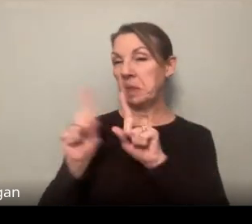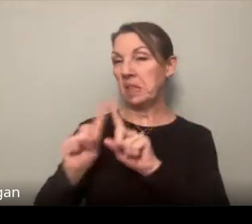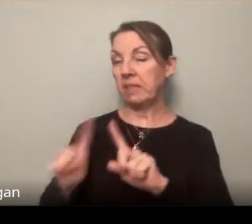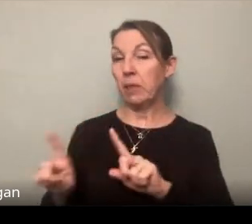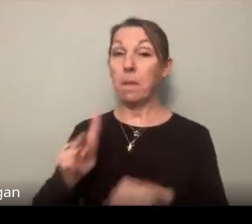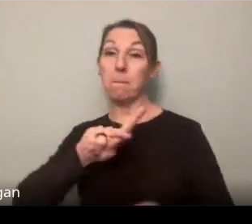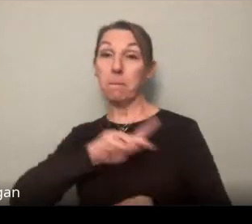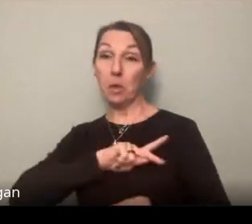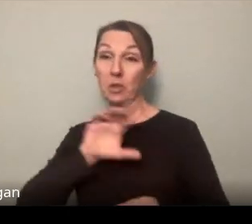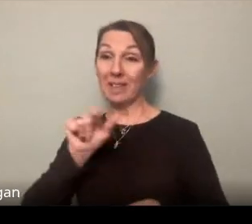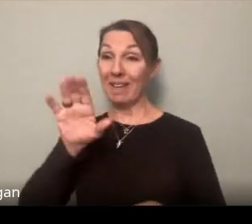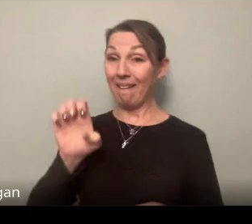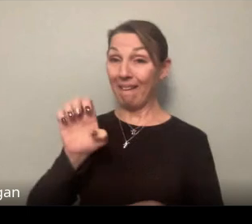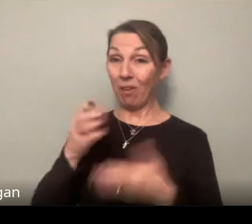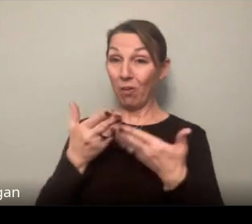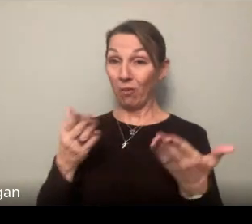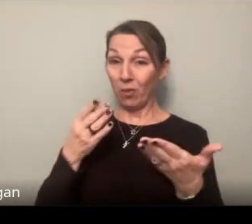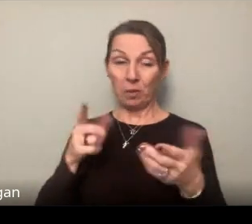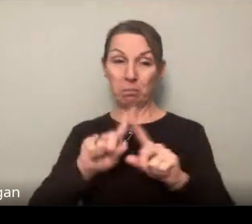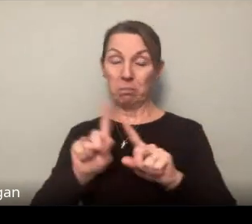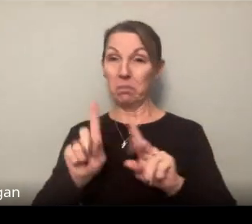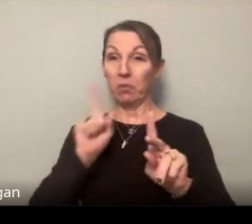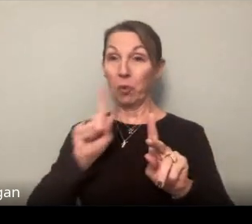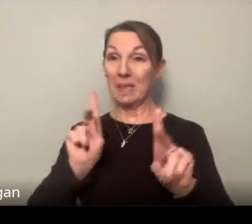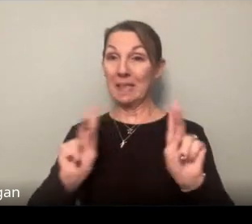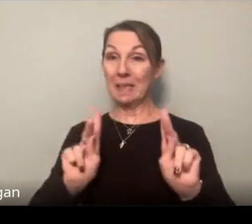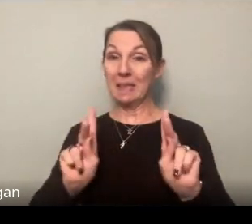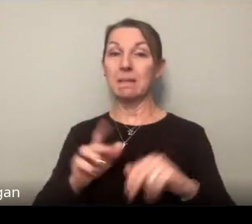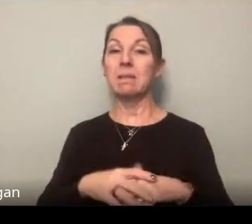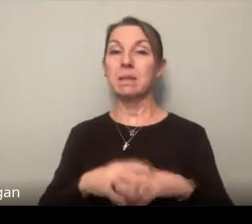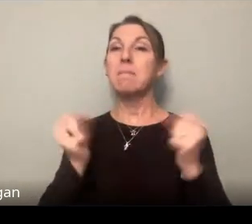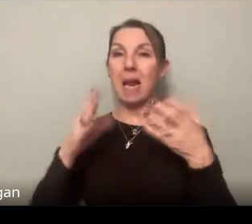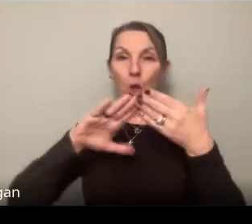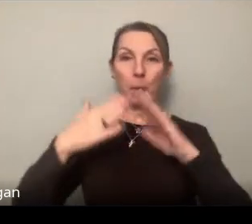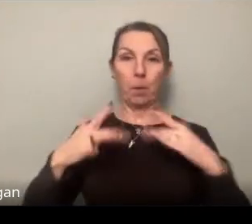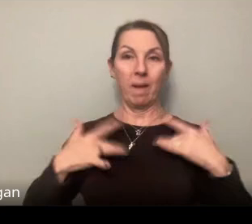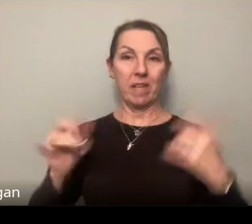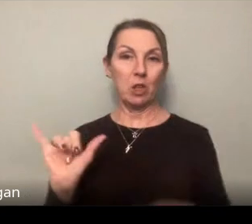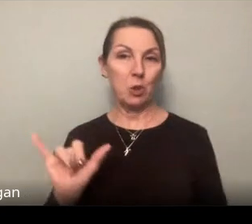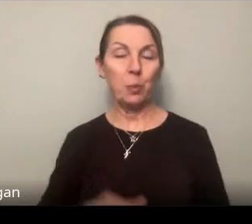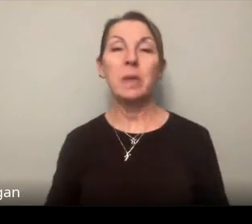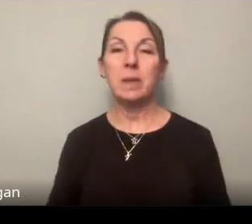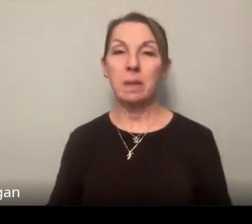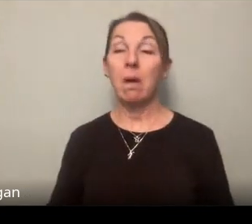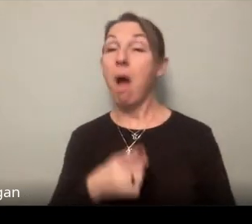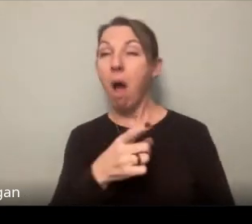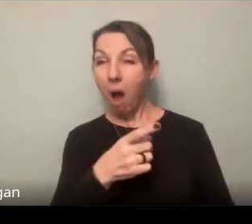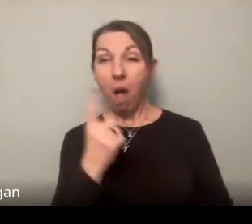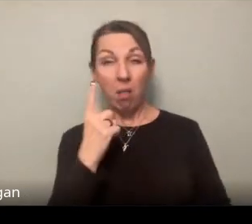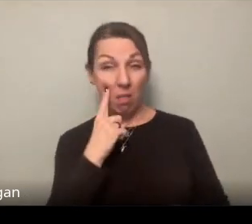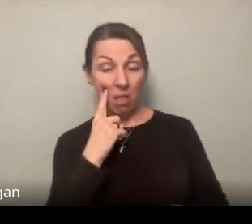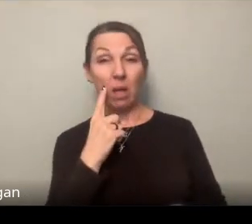personal care items to folks as well. And then we do a lot of community events as well. Do you find that